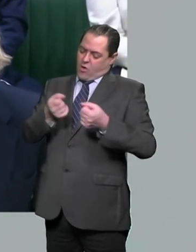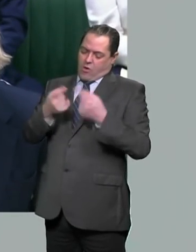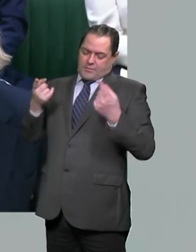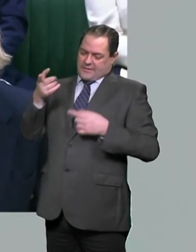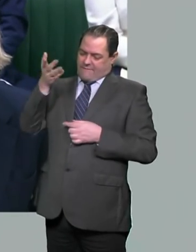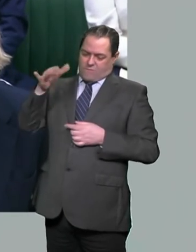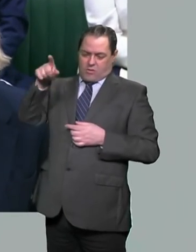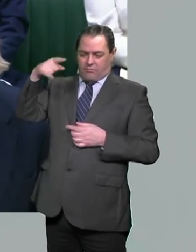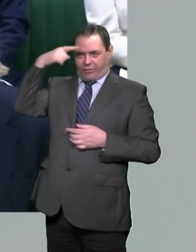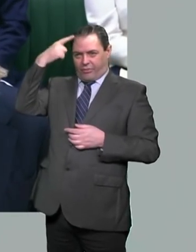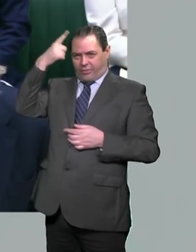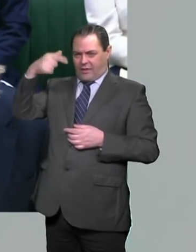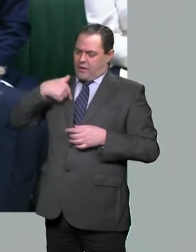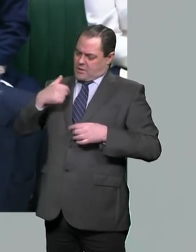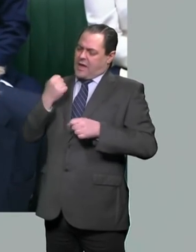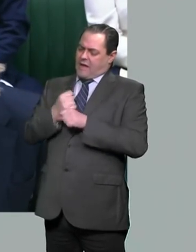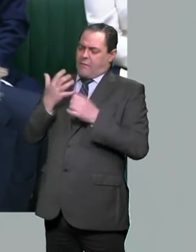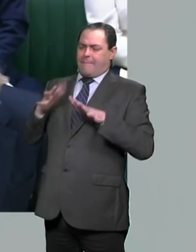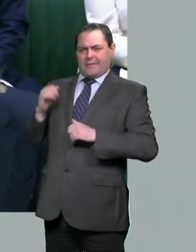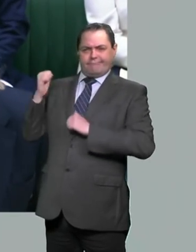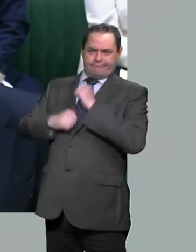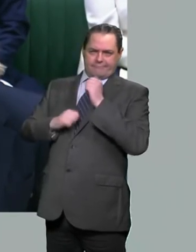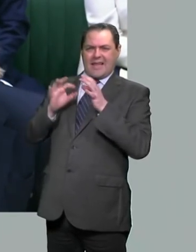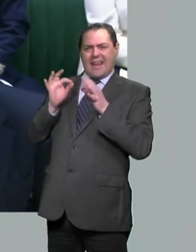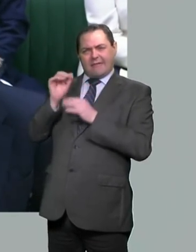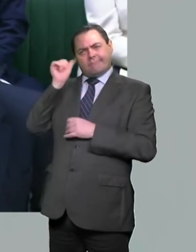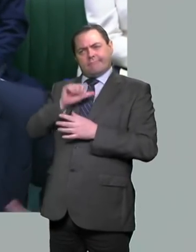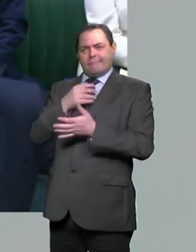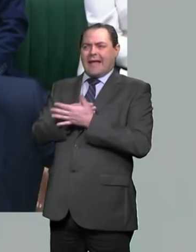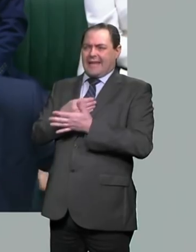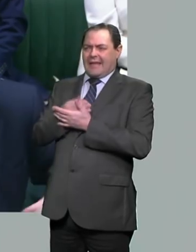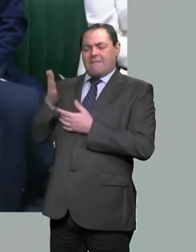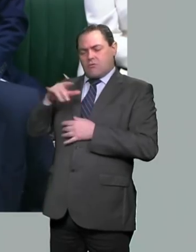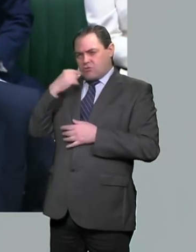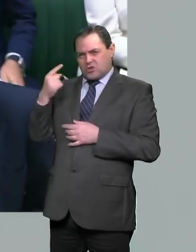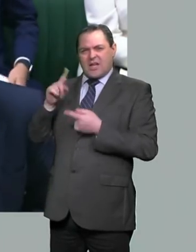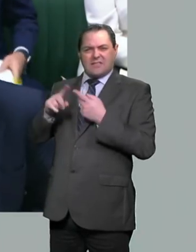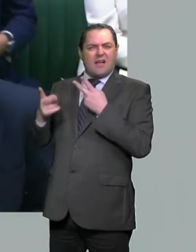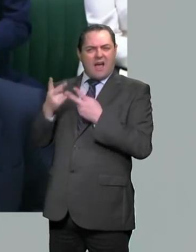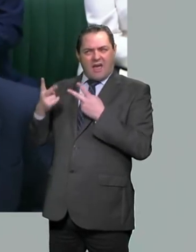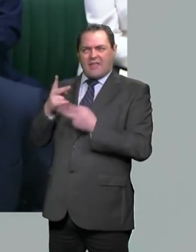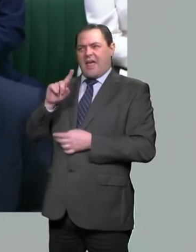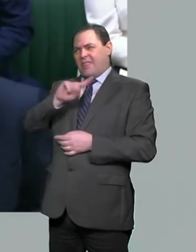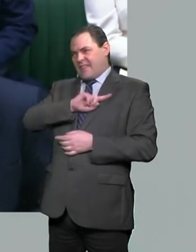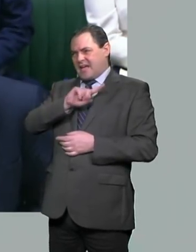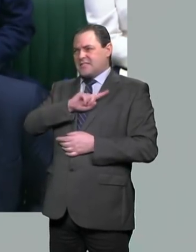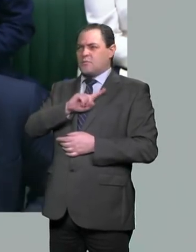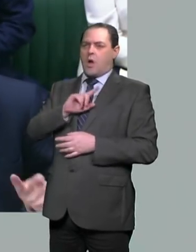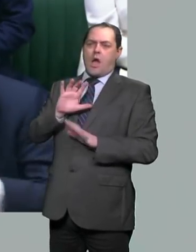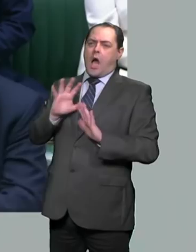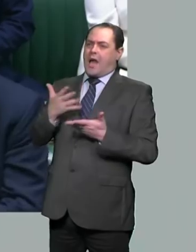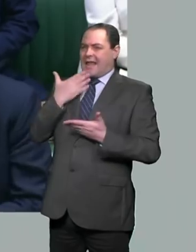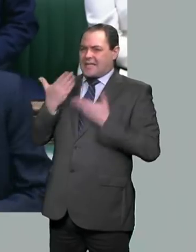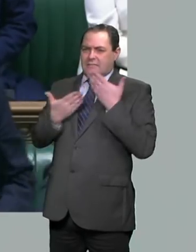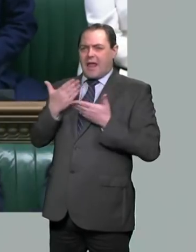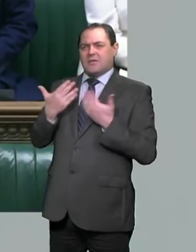this government has come down very hard on dirty money from Russia and everywhere else. That's why we brought in the unexplained wealth orders and